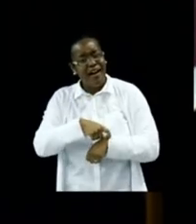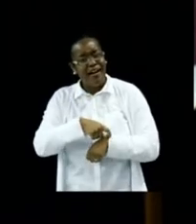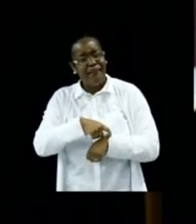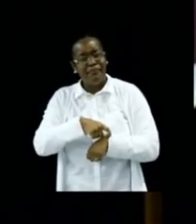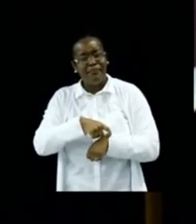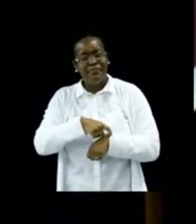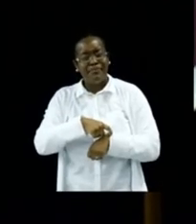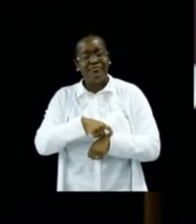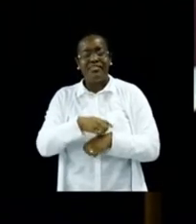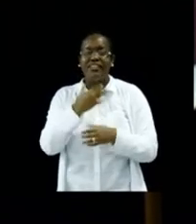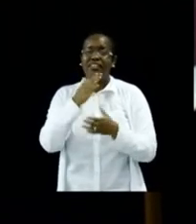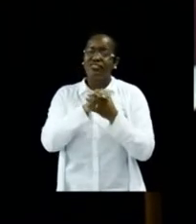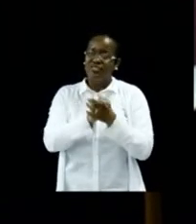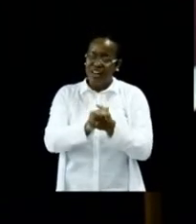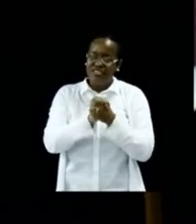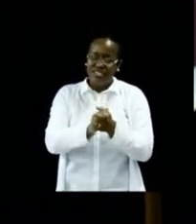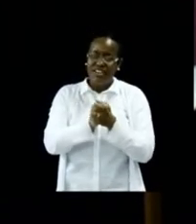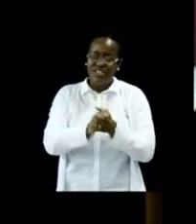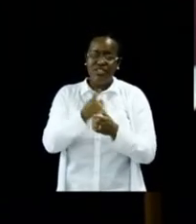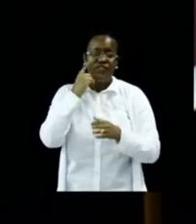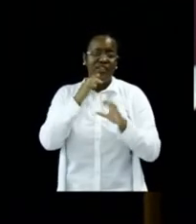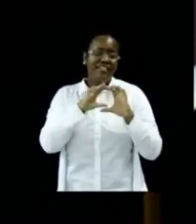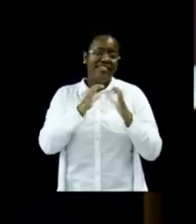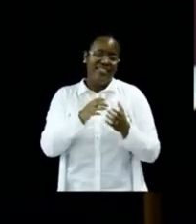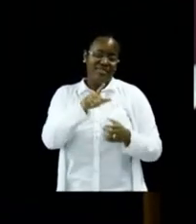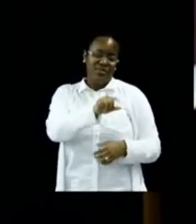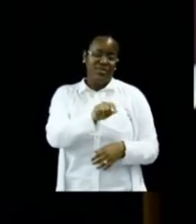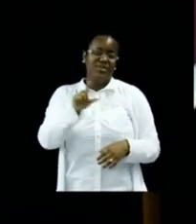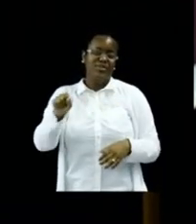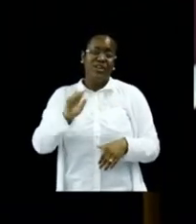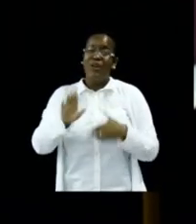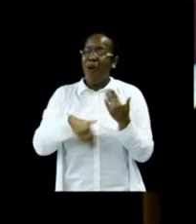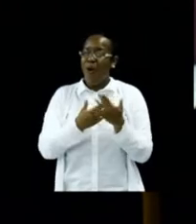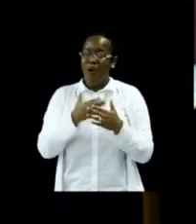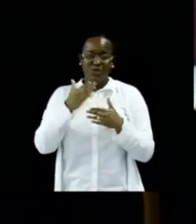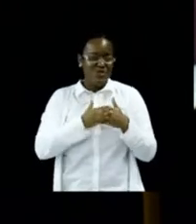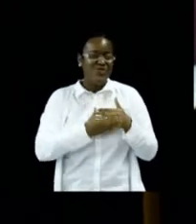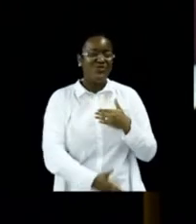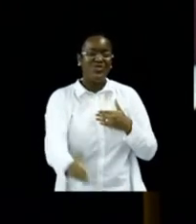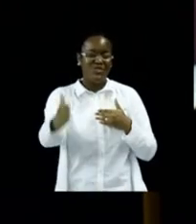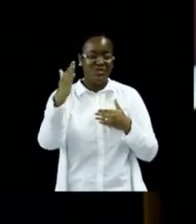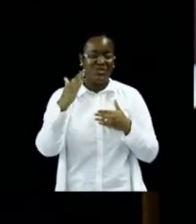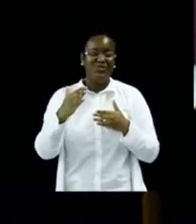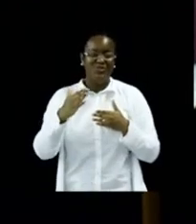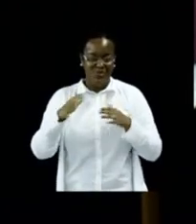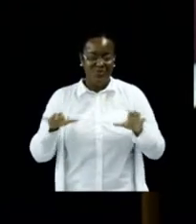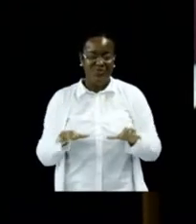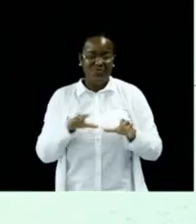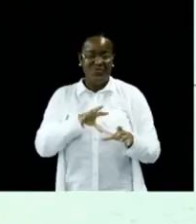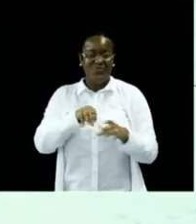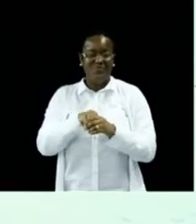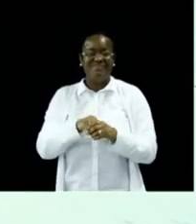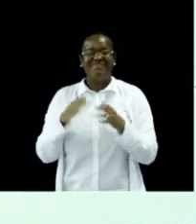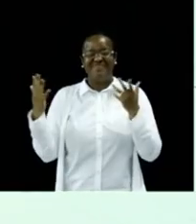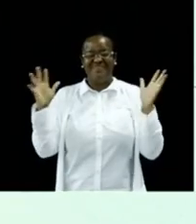dedication, and congratulations to the class of 2020 and all your future endeavors.